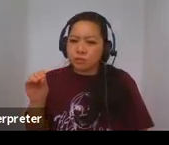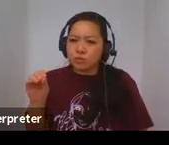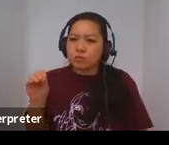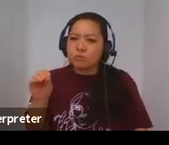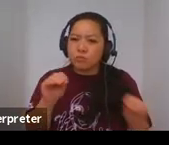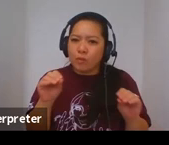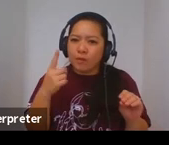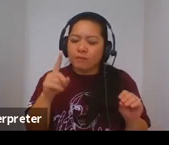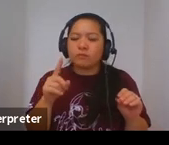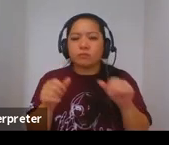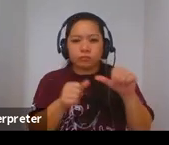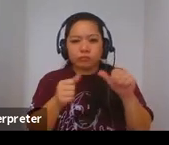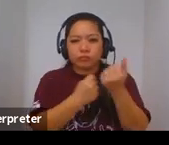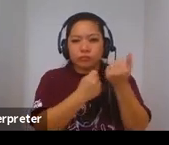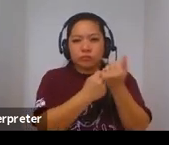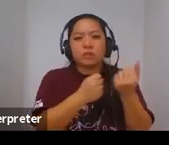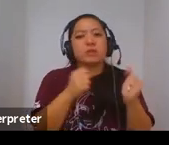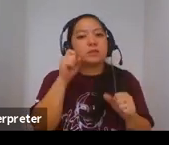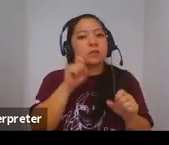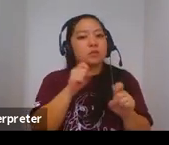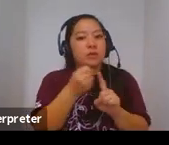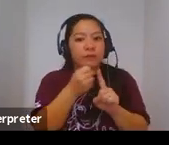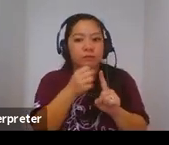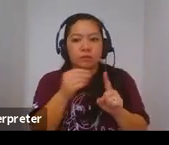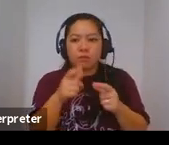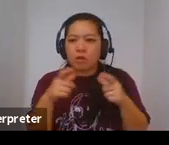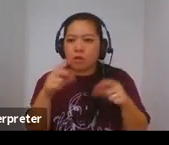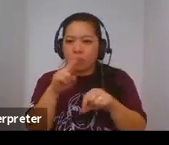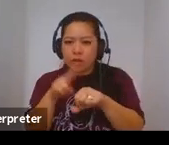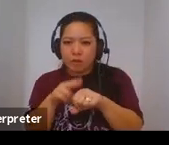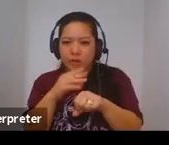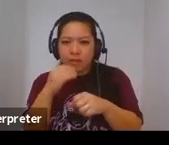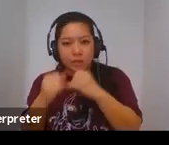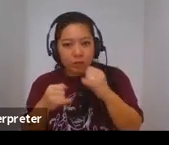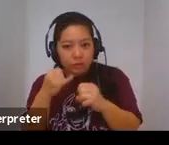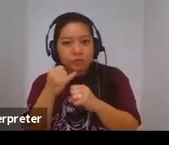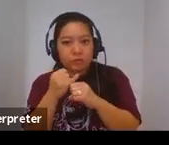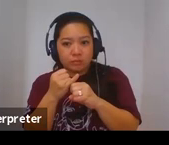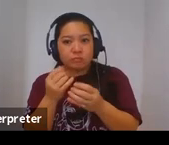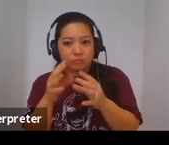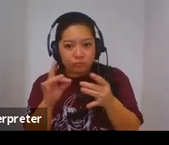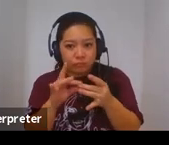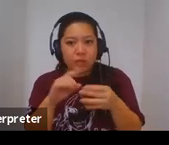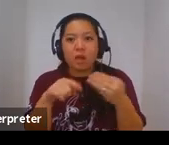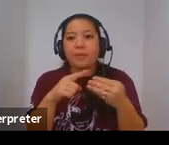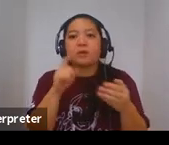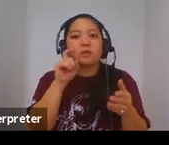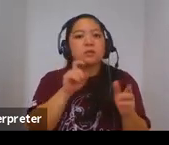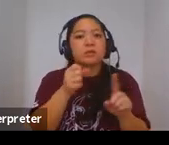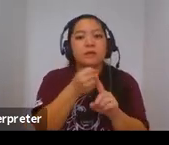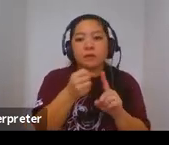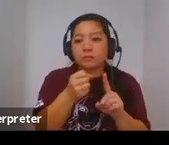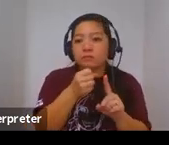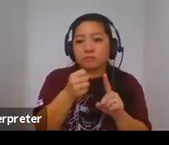of sexual violence, as well as a larger national and international dialogue about sexual violence. We see